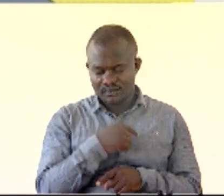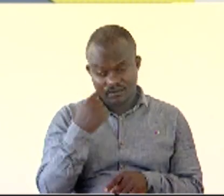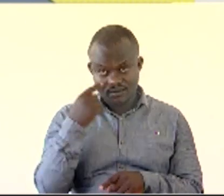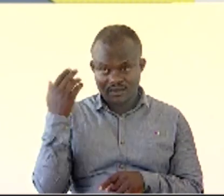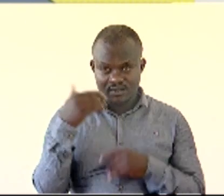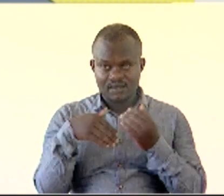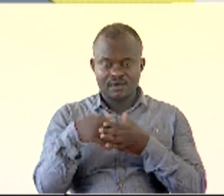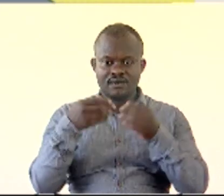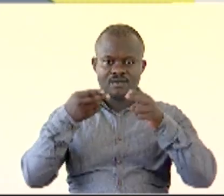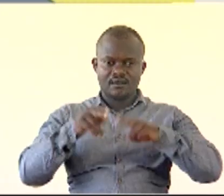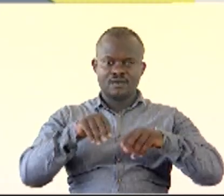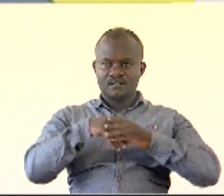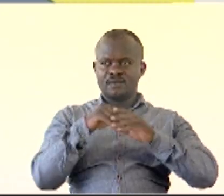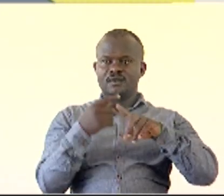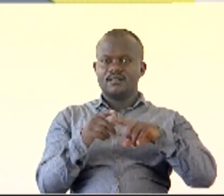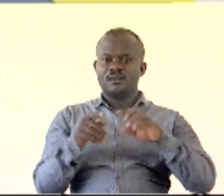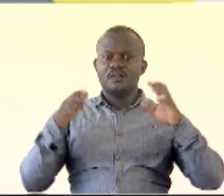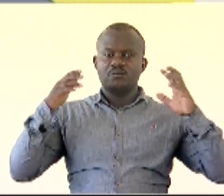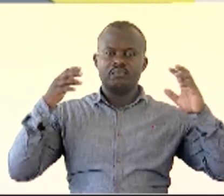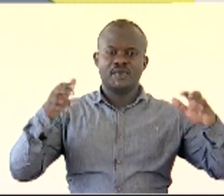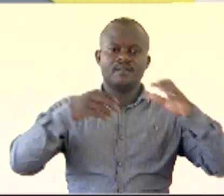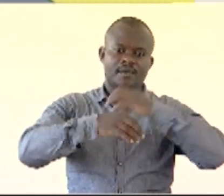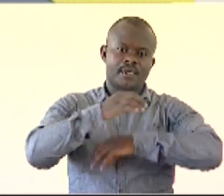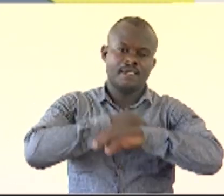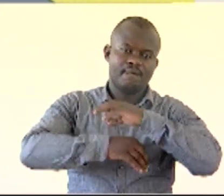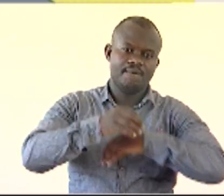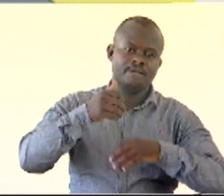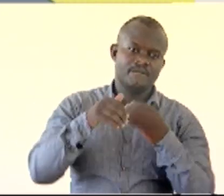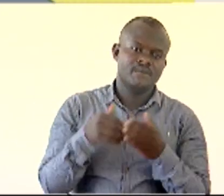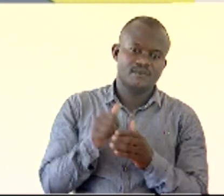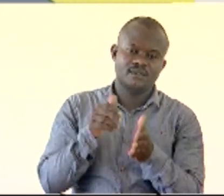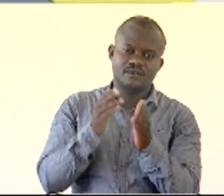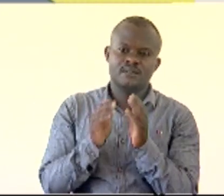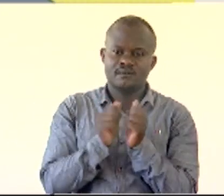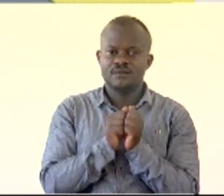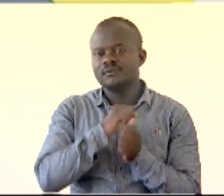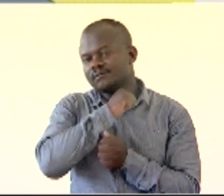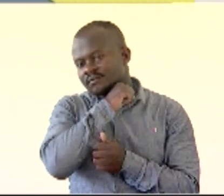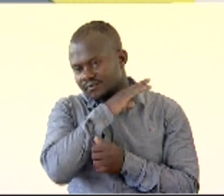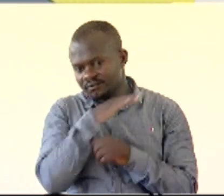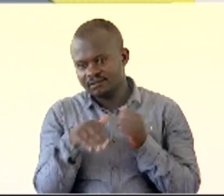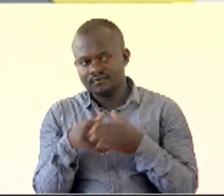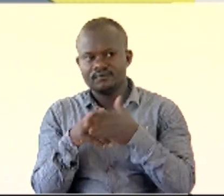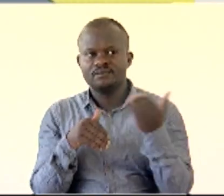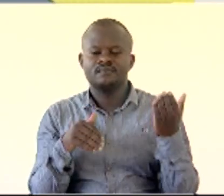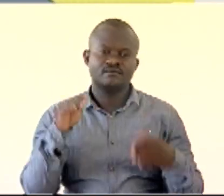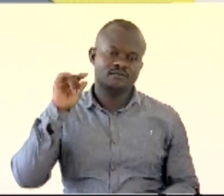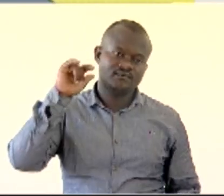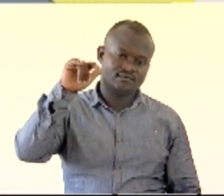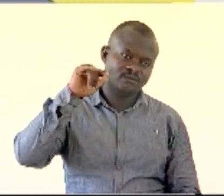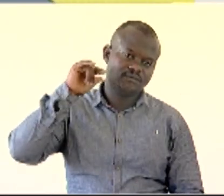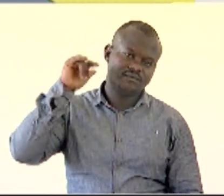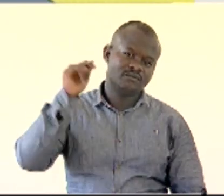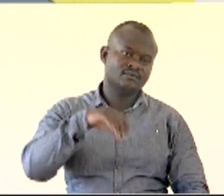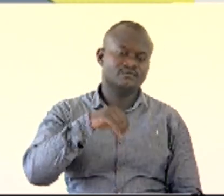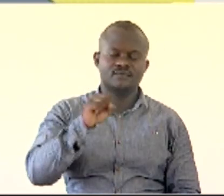accidents happening in different big industries, that ends up contaminating air,